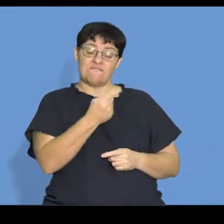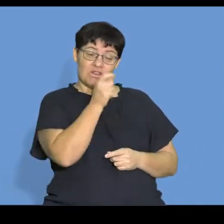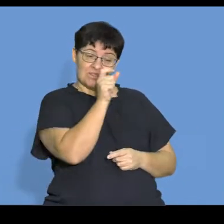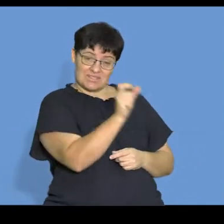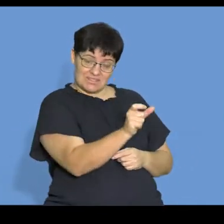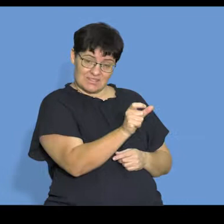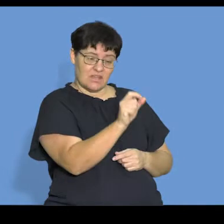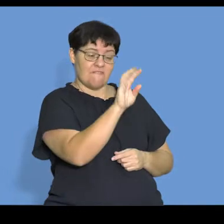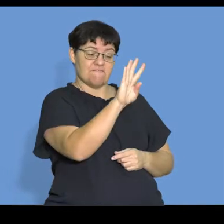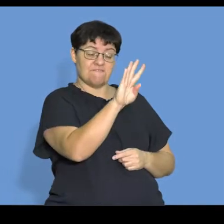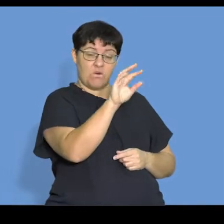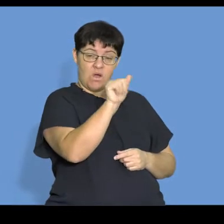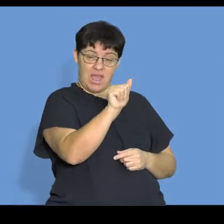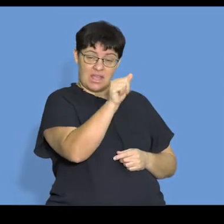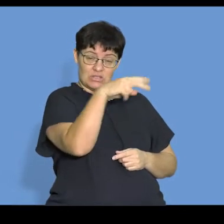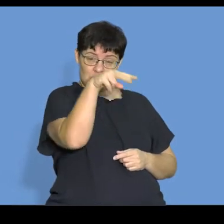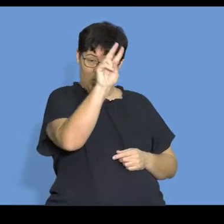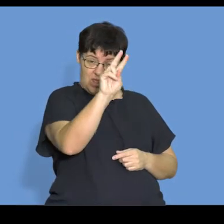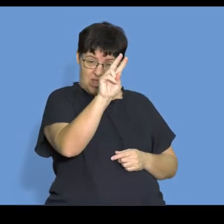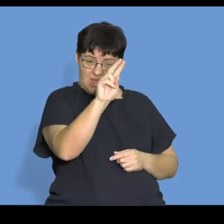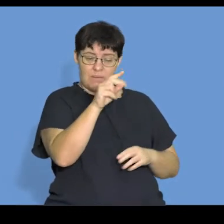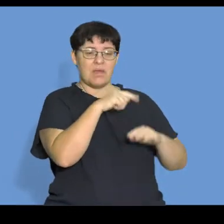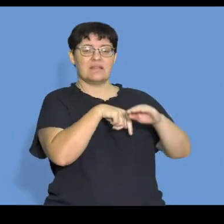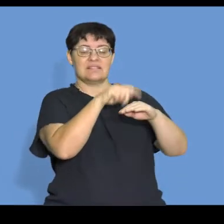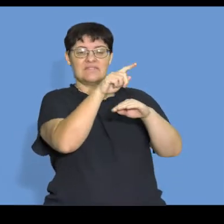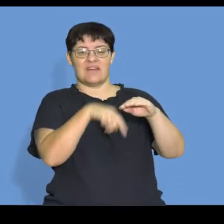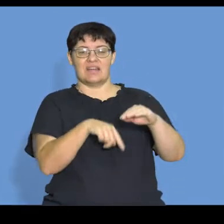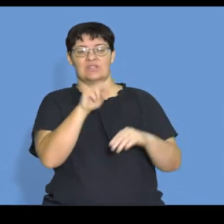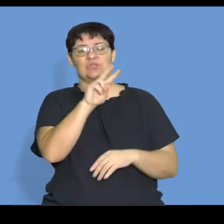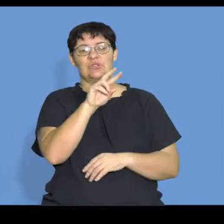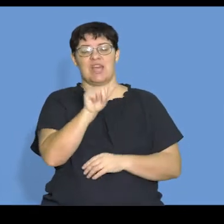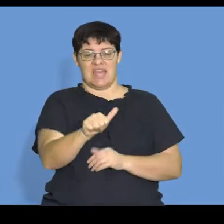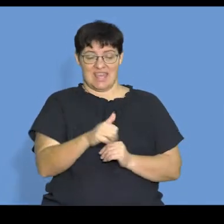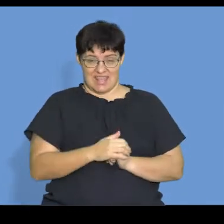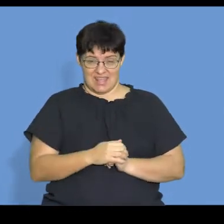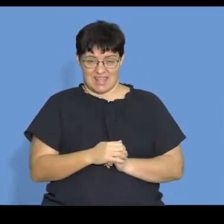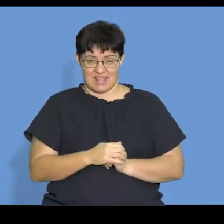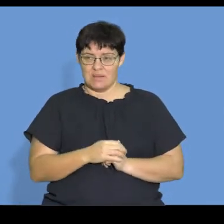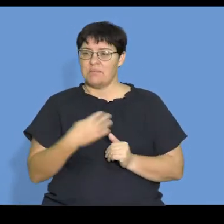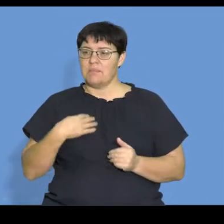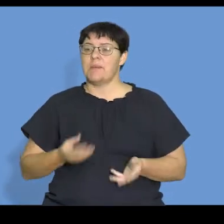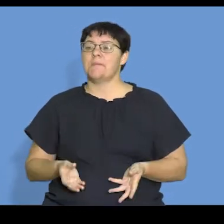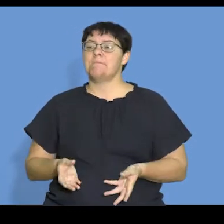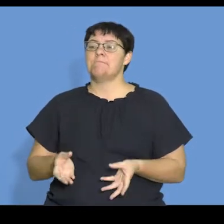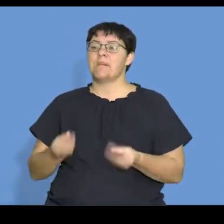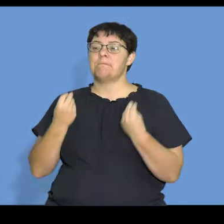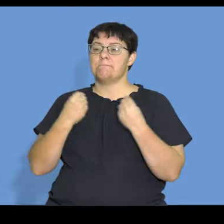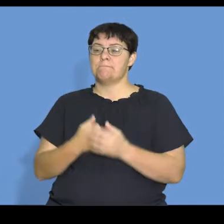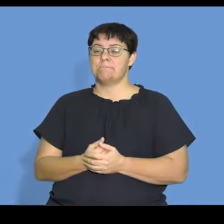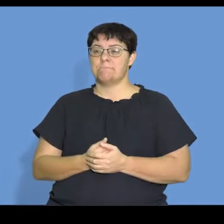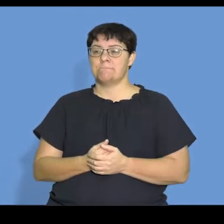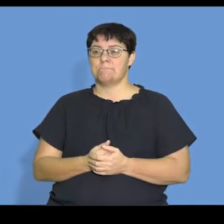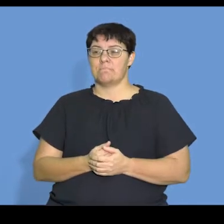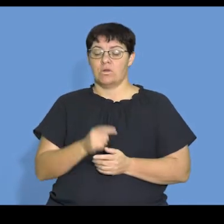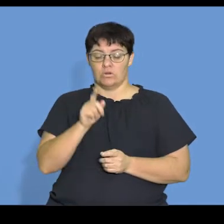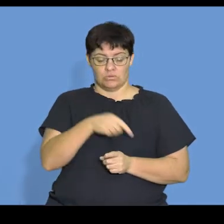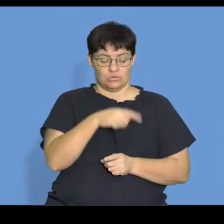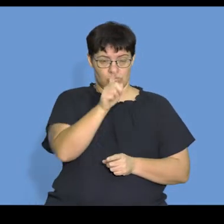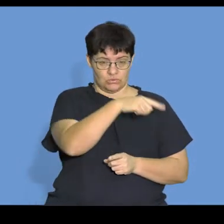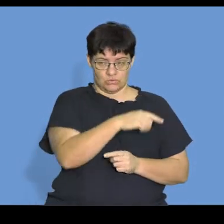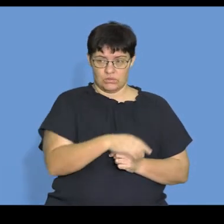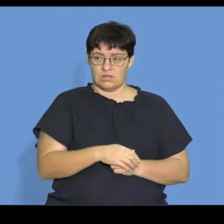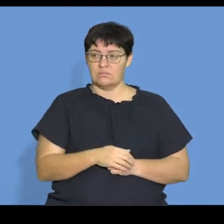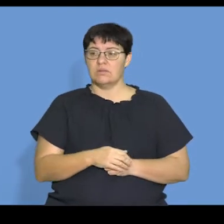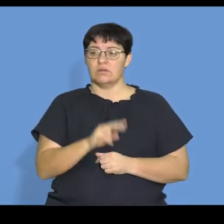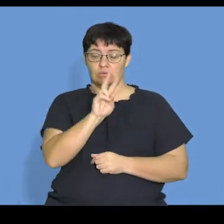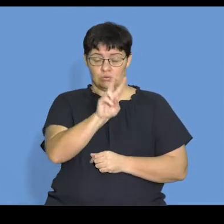is 4a squared, you divide it by 2a, and this will give me, the 2 goes in there